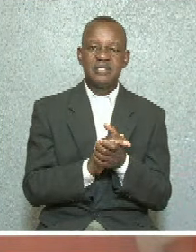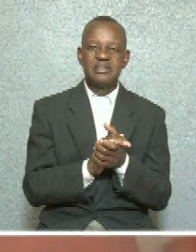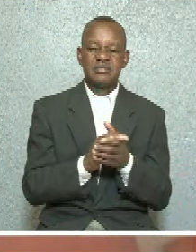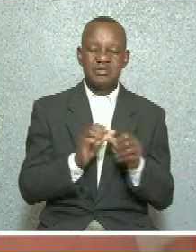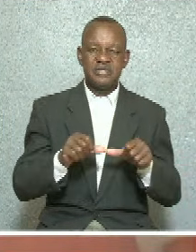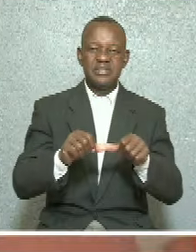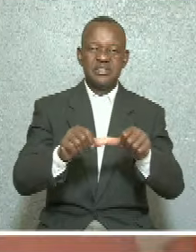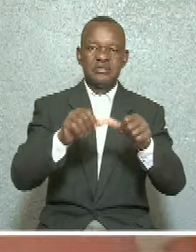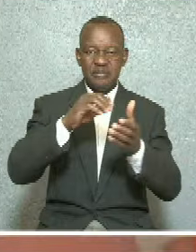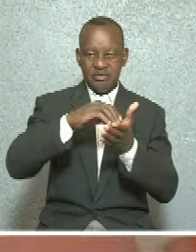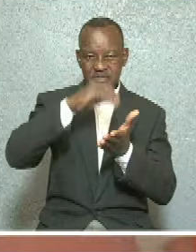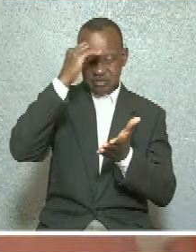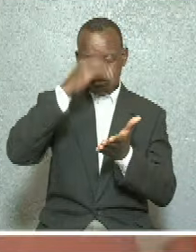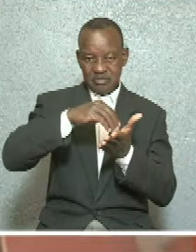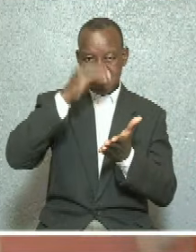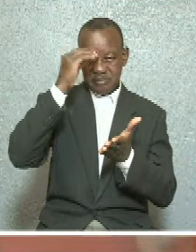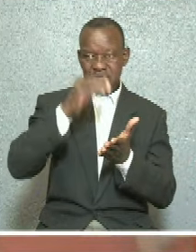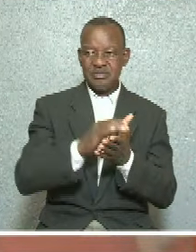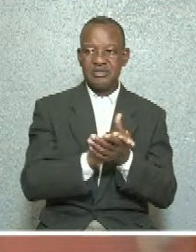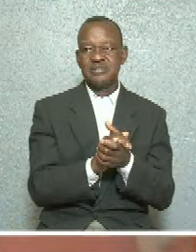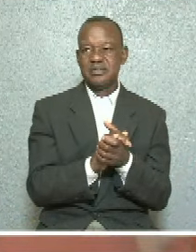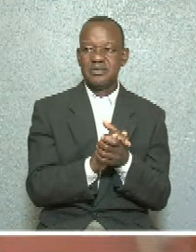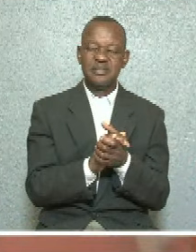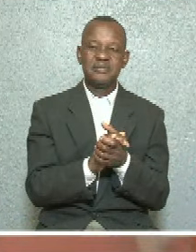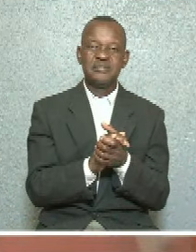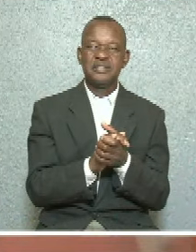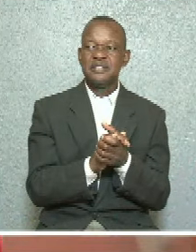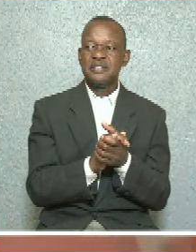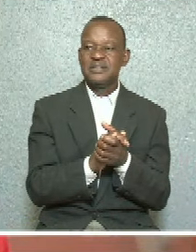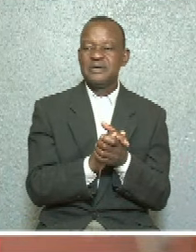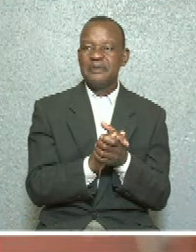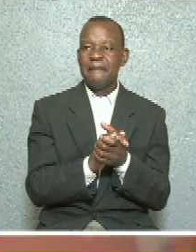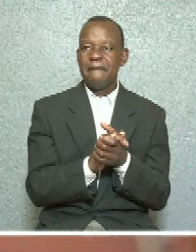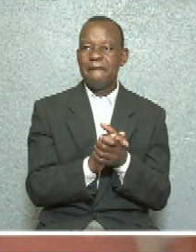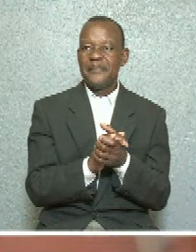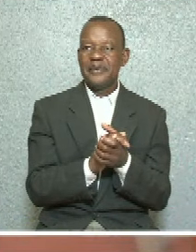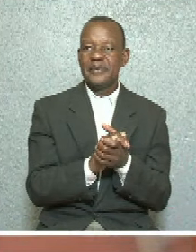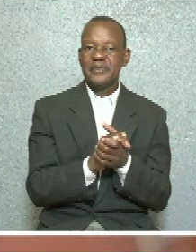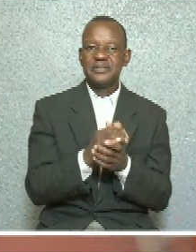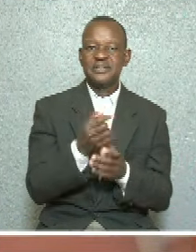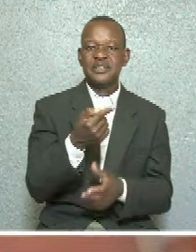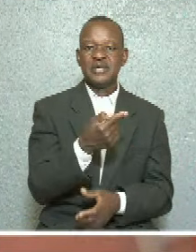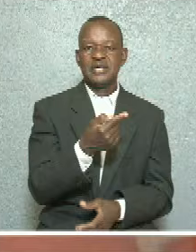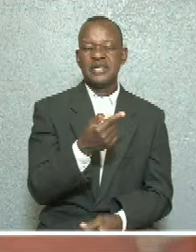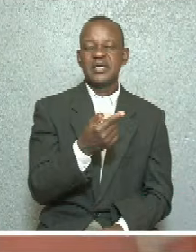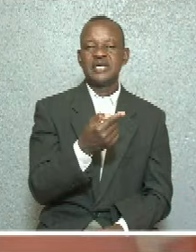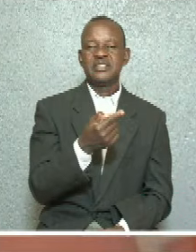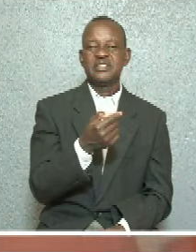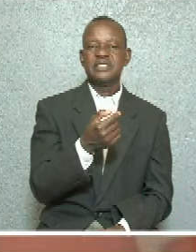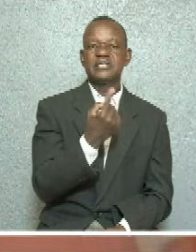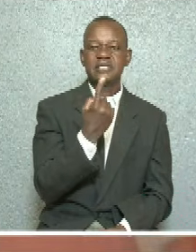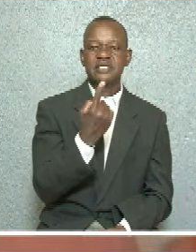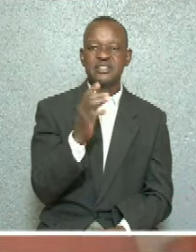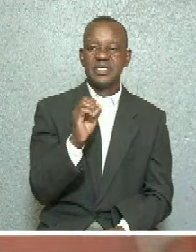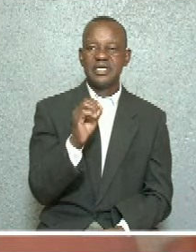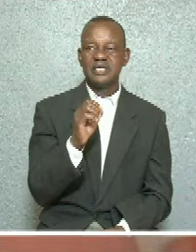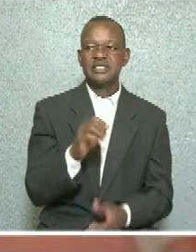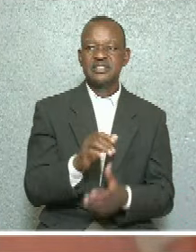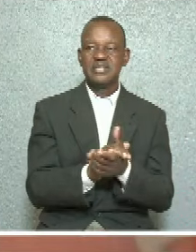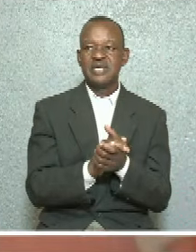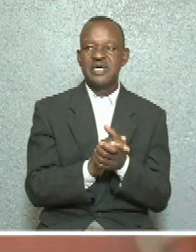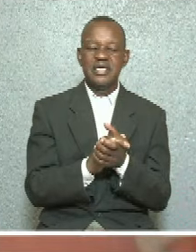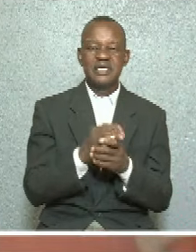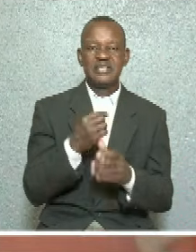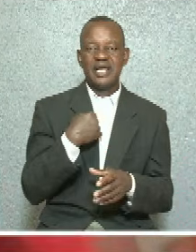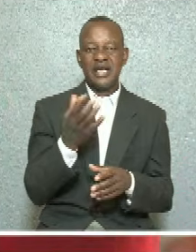old curriculum, that's good, right? So essentially what that did for me was I was put in a place that could